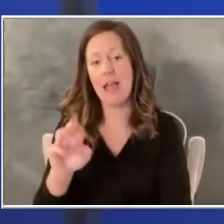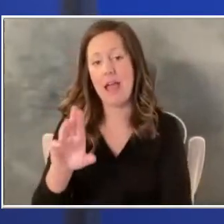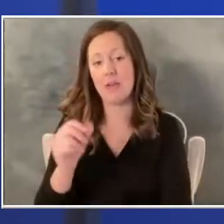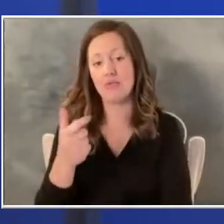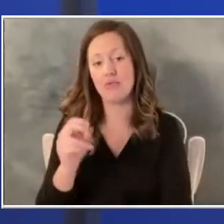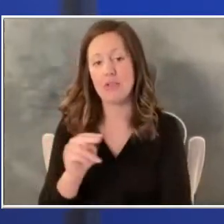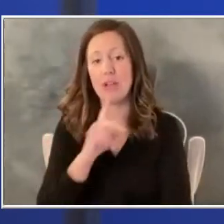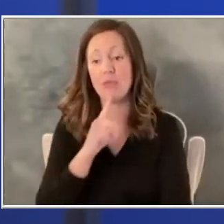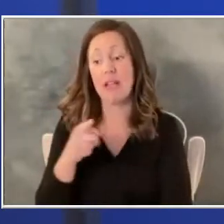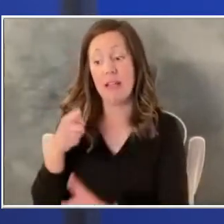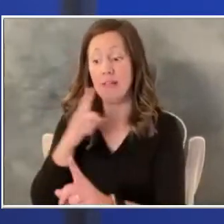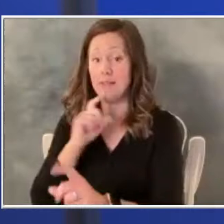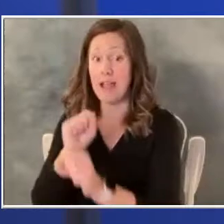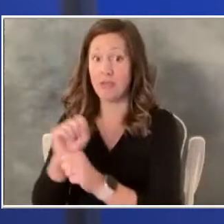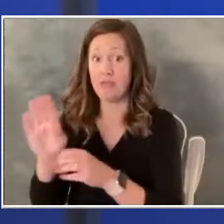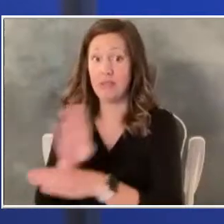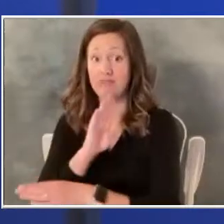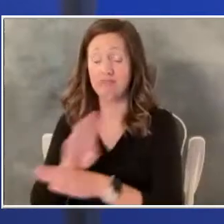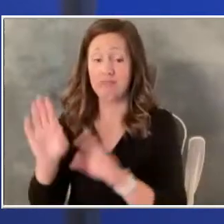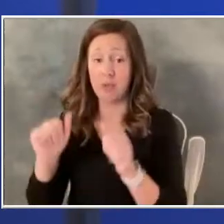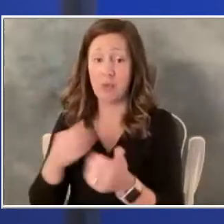commercially available as Duvet.